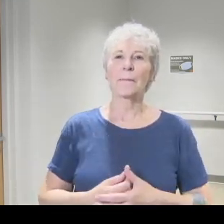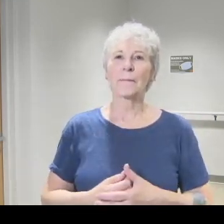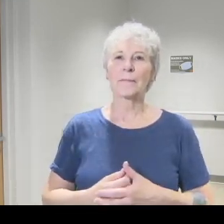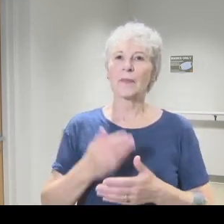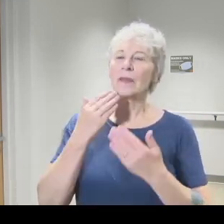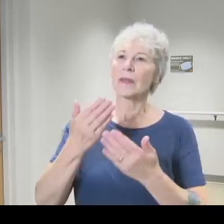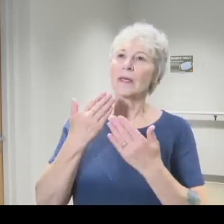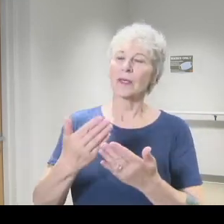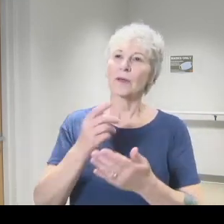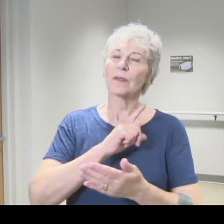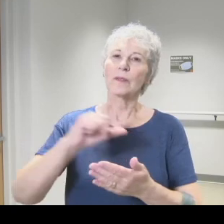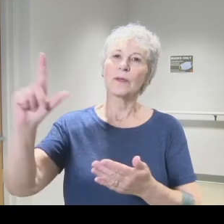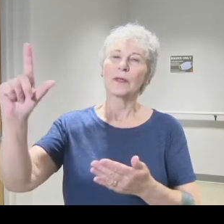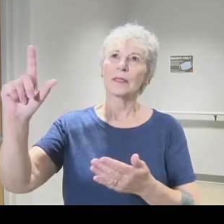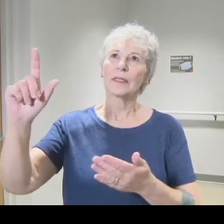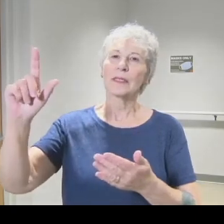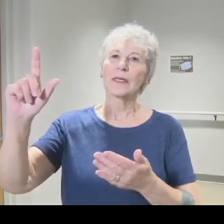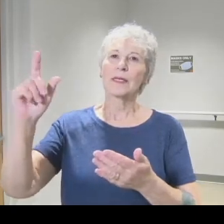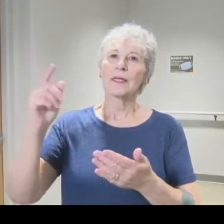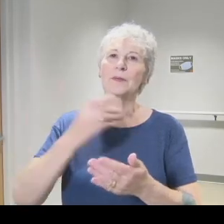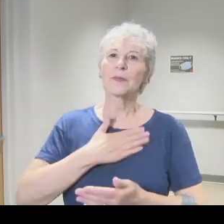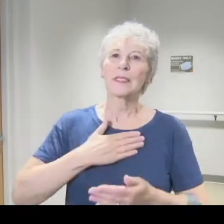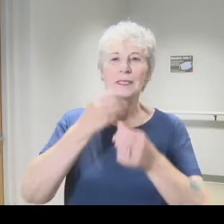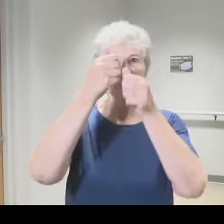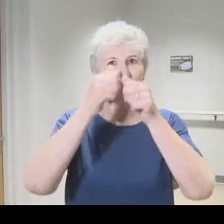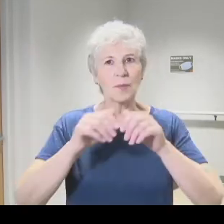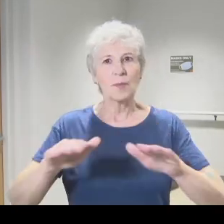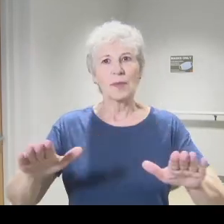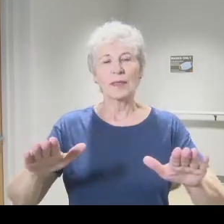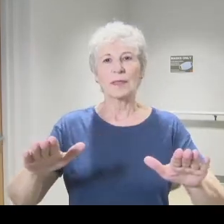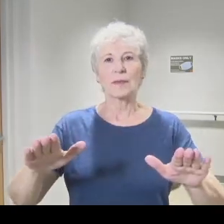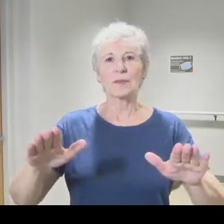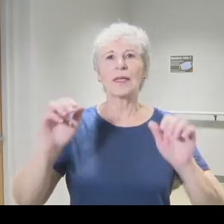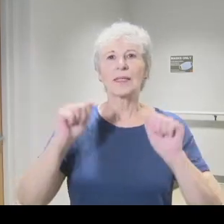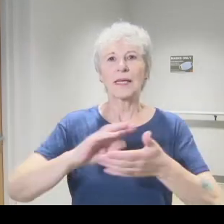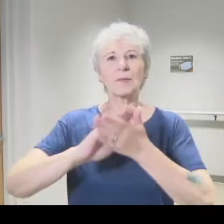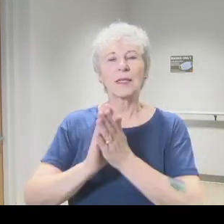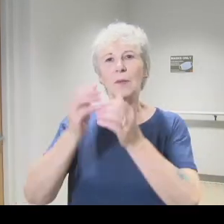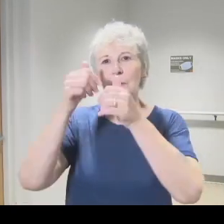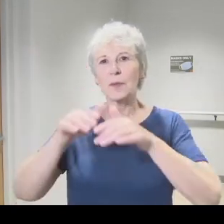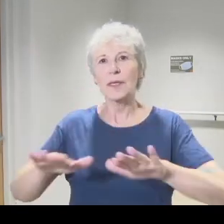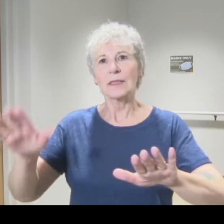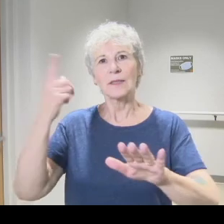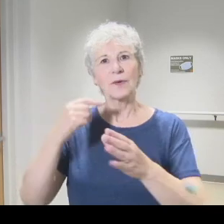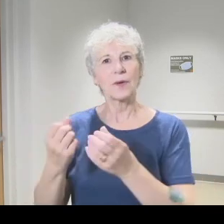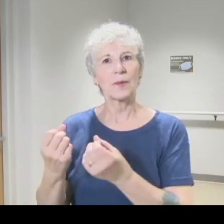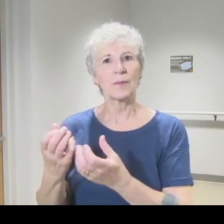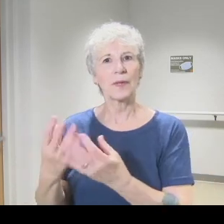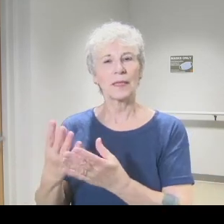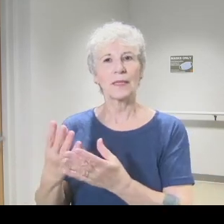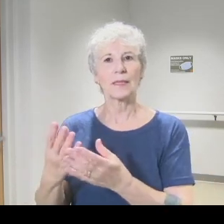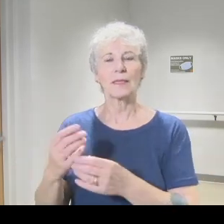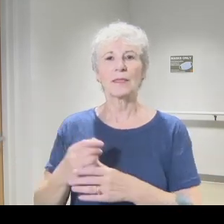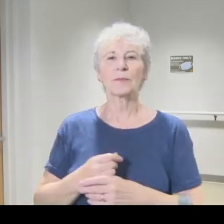Thank you. Lord, would you bless them so they can be a blessing to many. Lord, raise up a